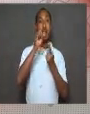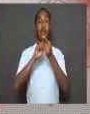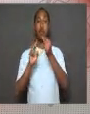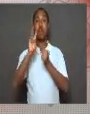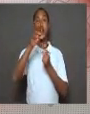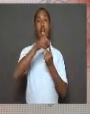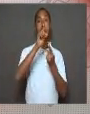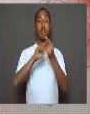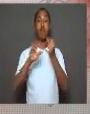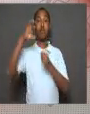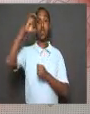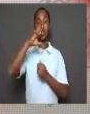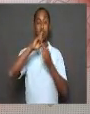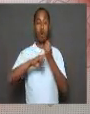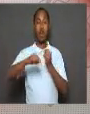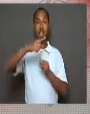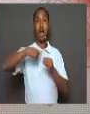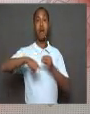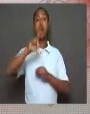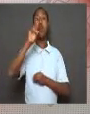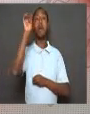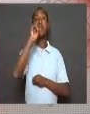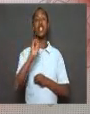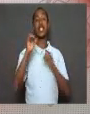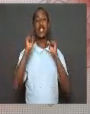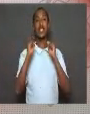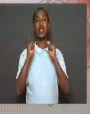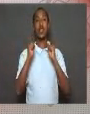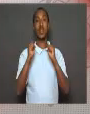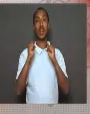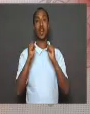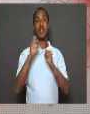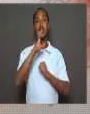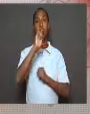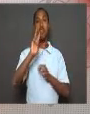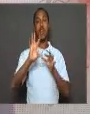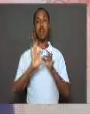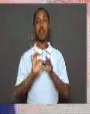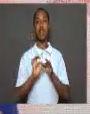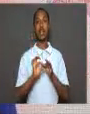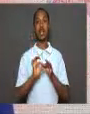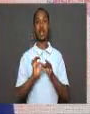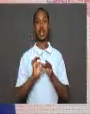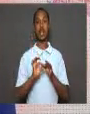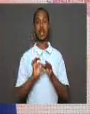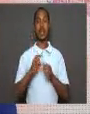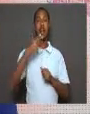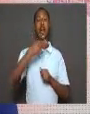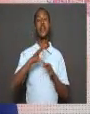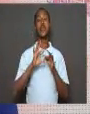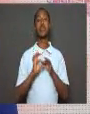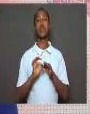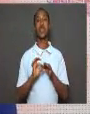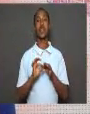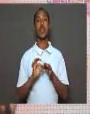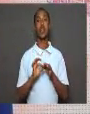forces are only about 1% as strong as covalent bonds, hydrogen